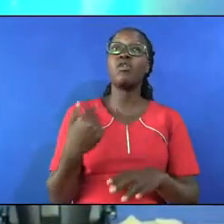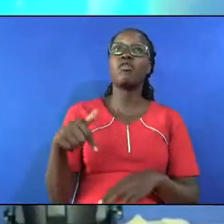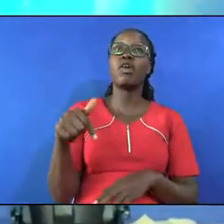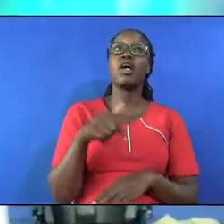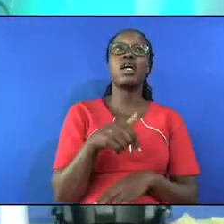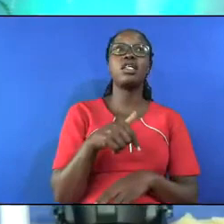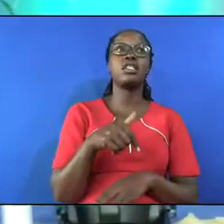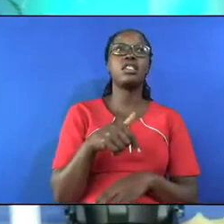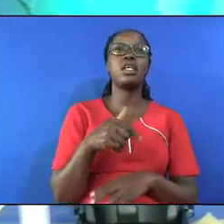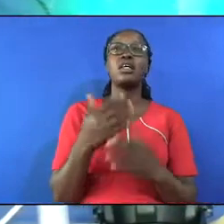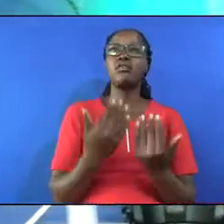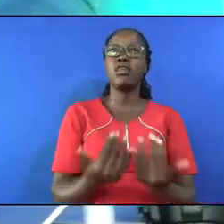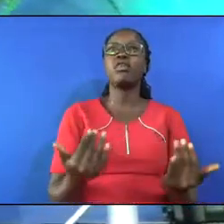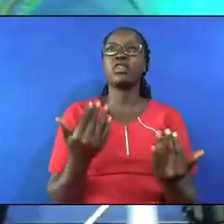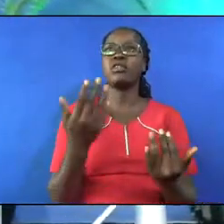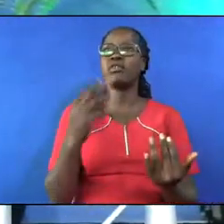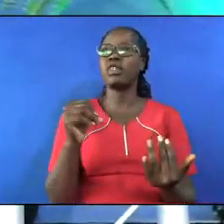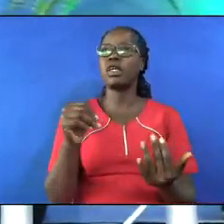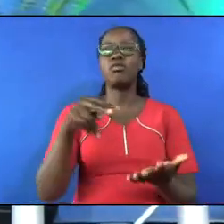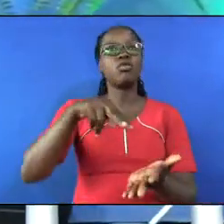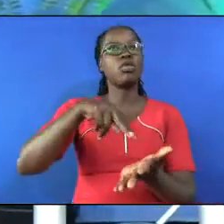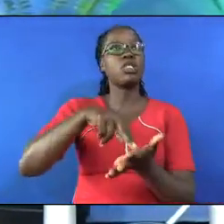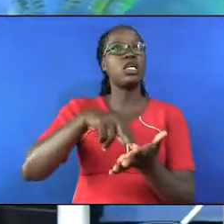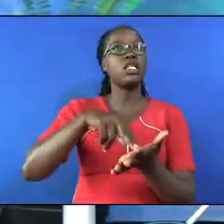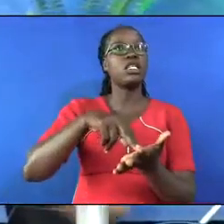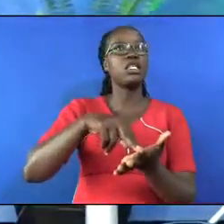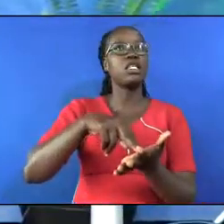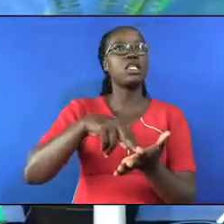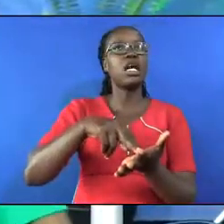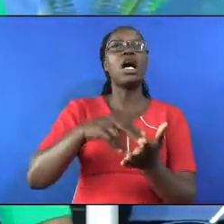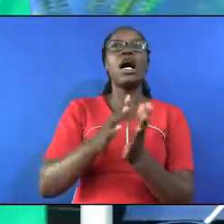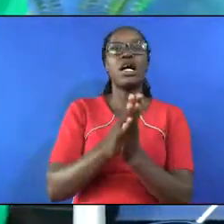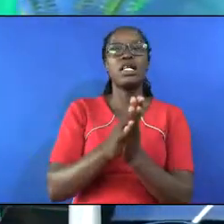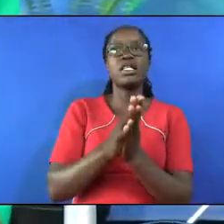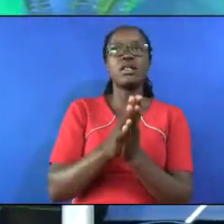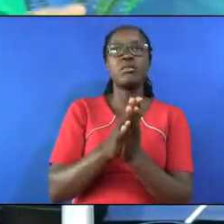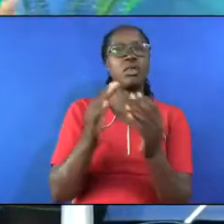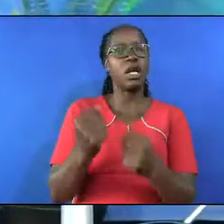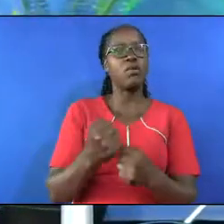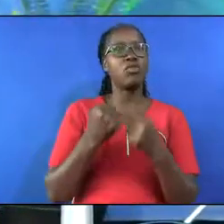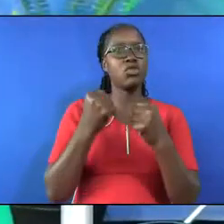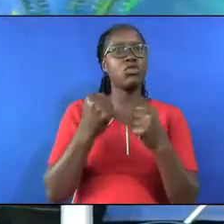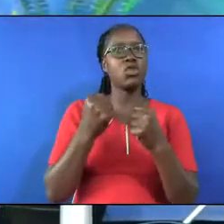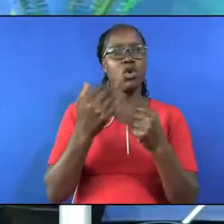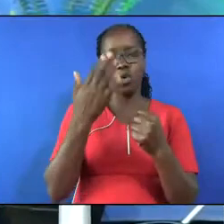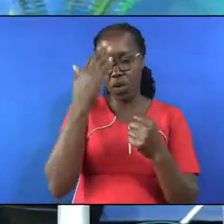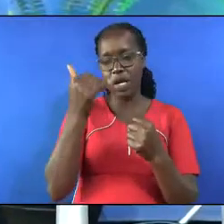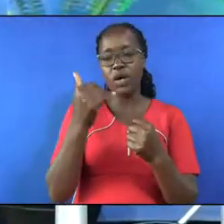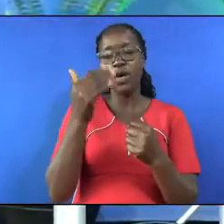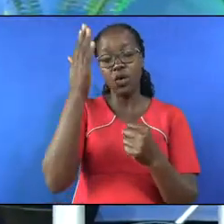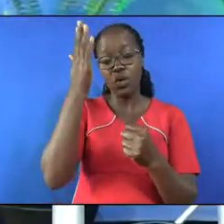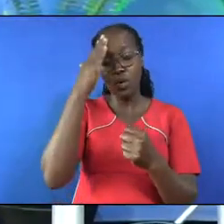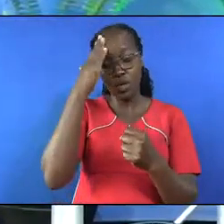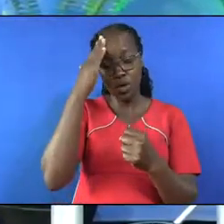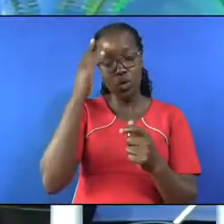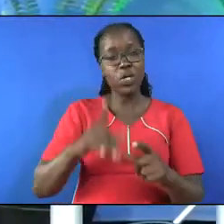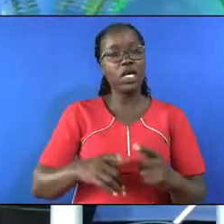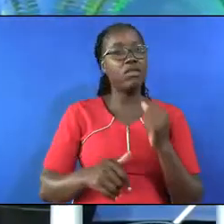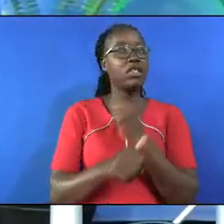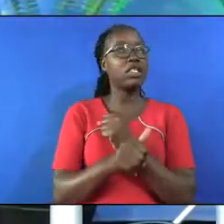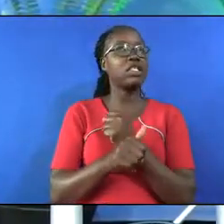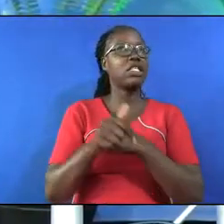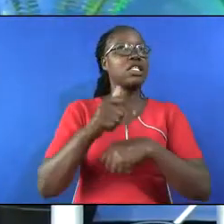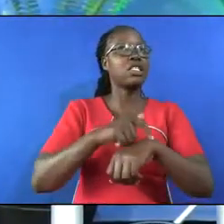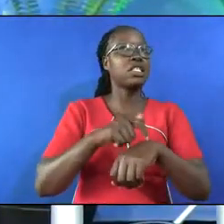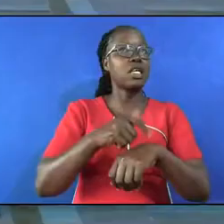What is required of our children? For them to stand the test that is coming ahead, because we know that we are living in perilous times, right?